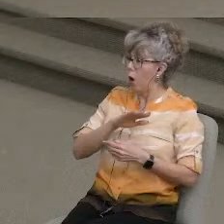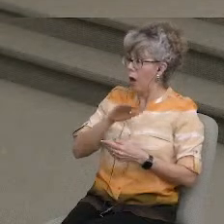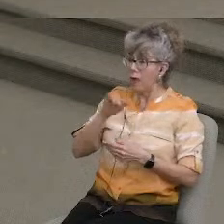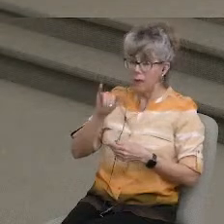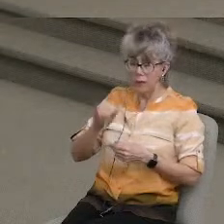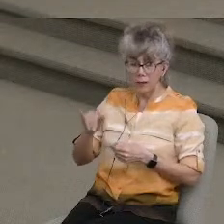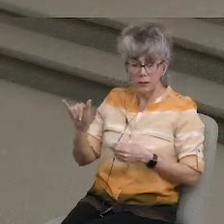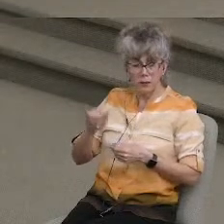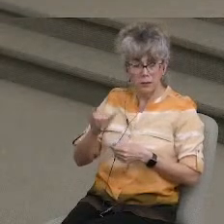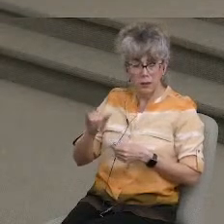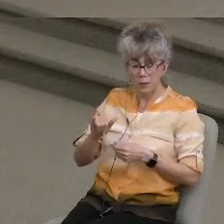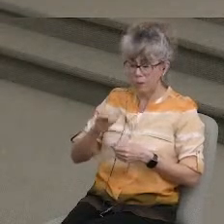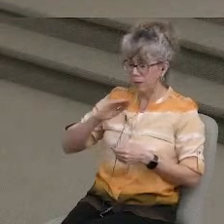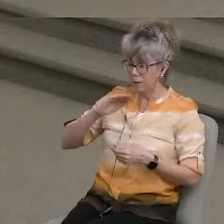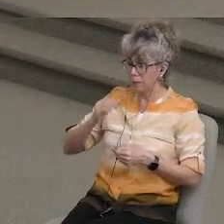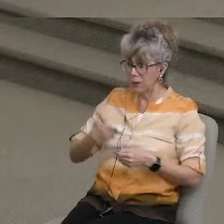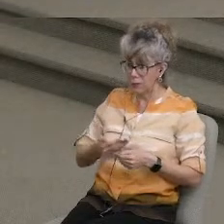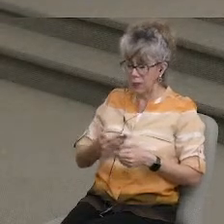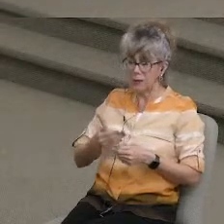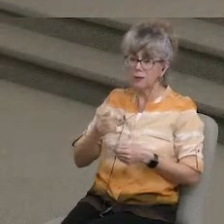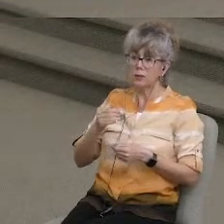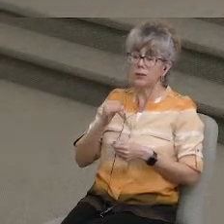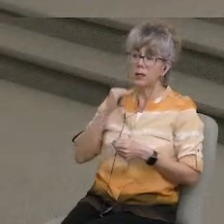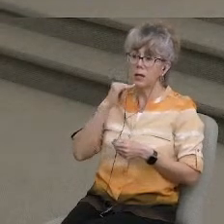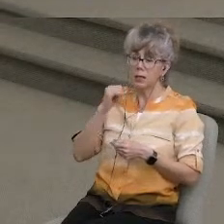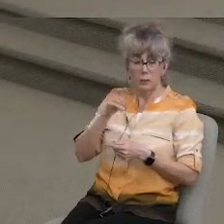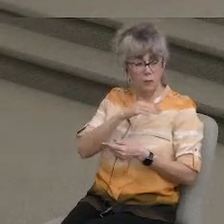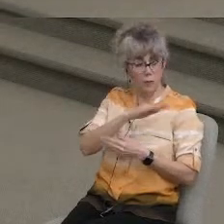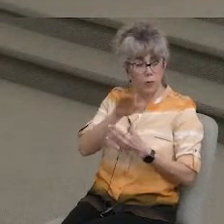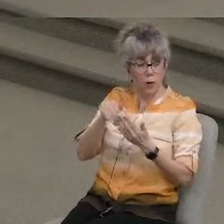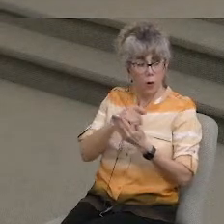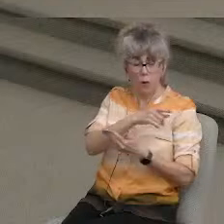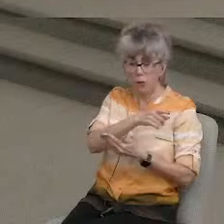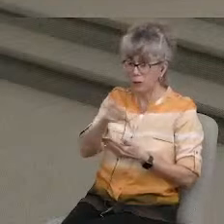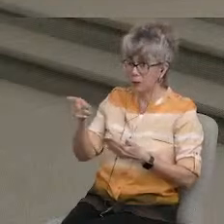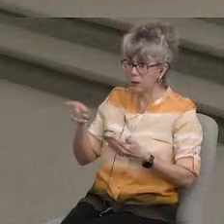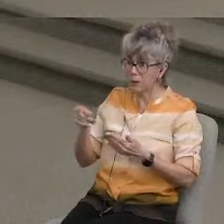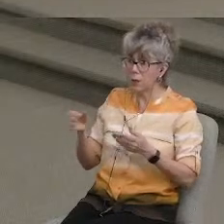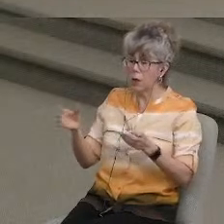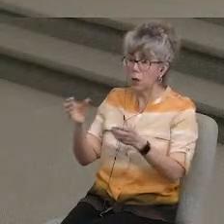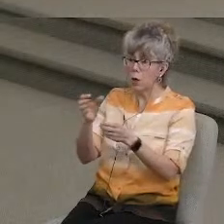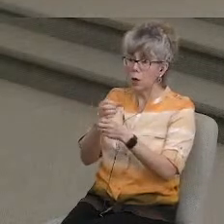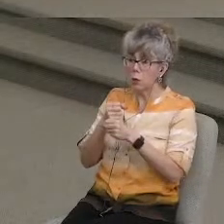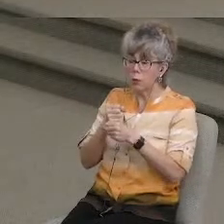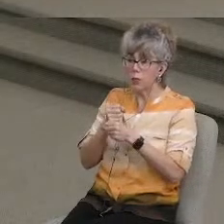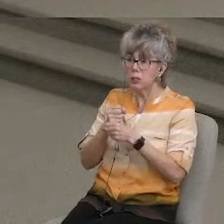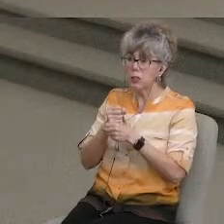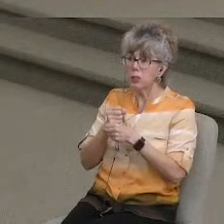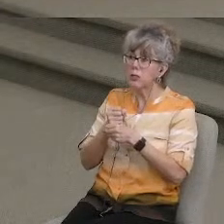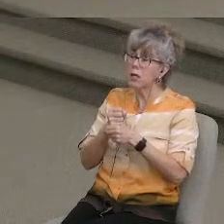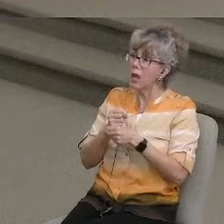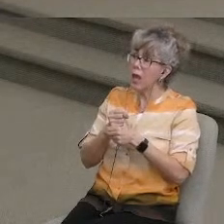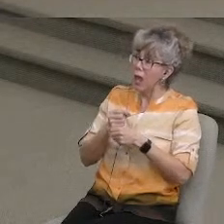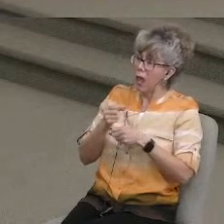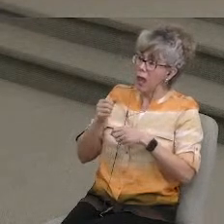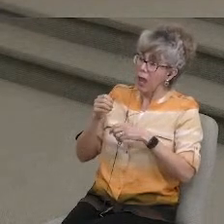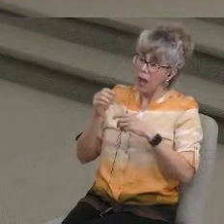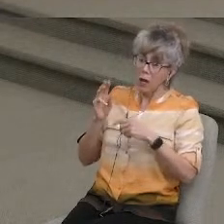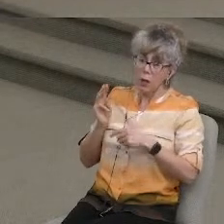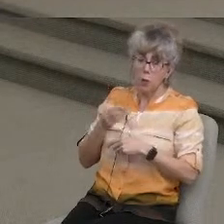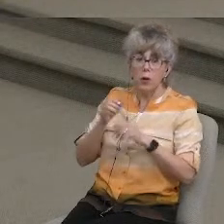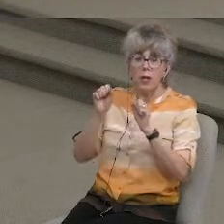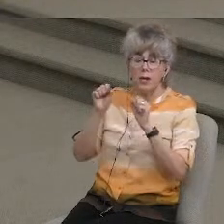today, if we will but reach out and touch him. Jesus is approachable. And so may